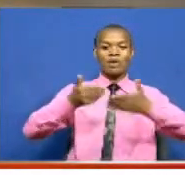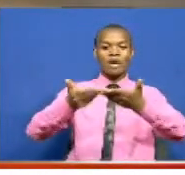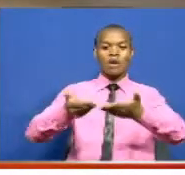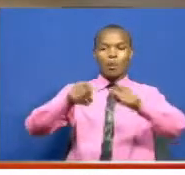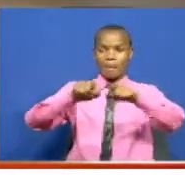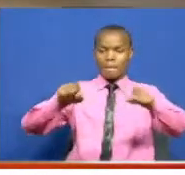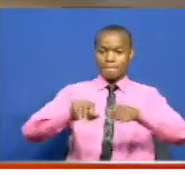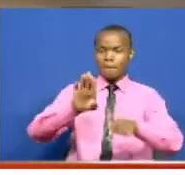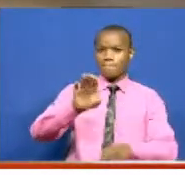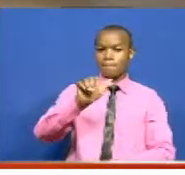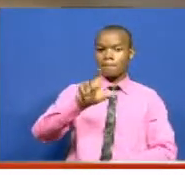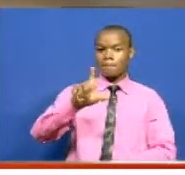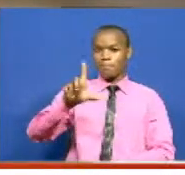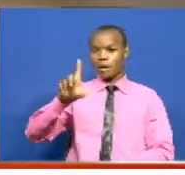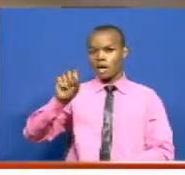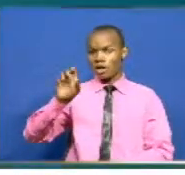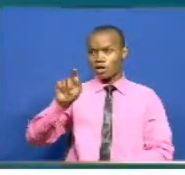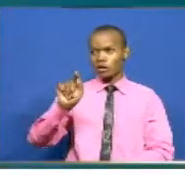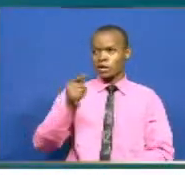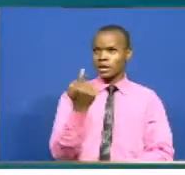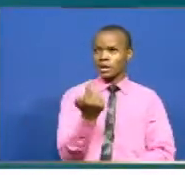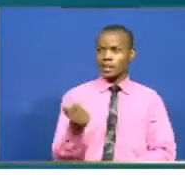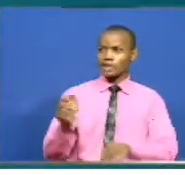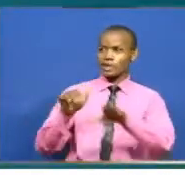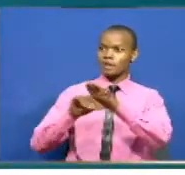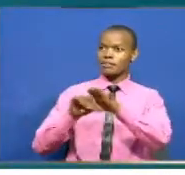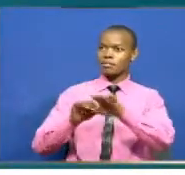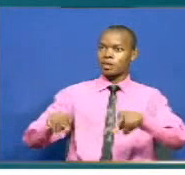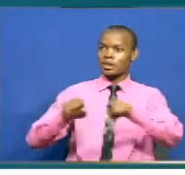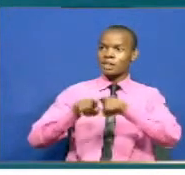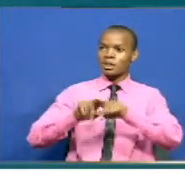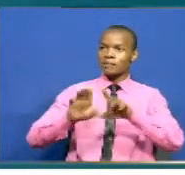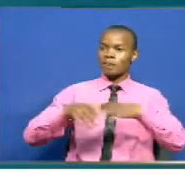So each member, it is like the US, the United States,